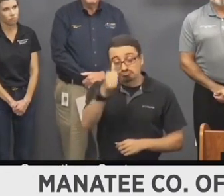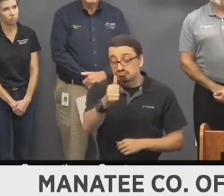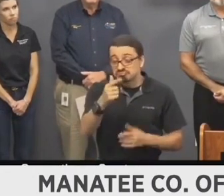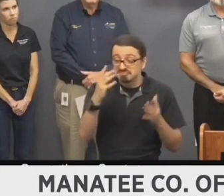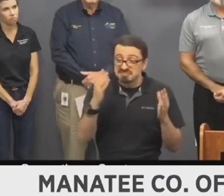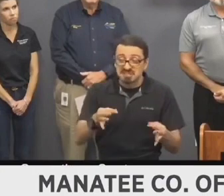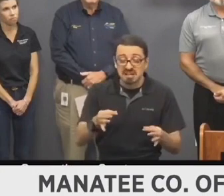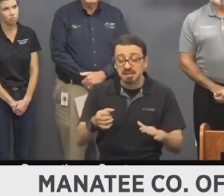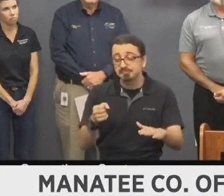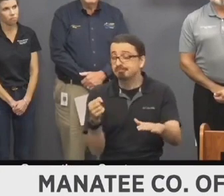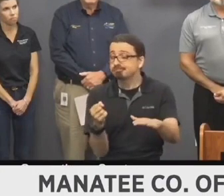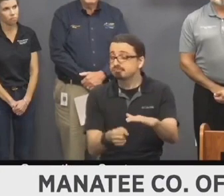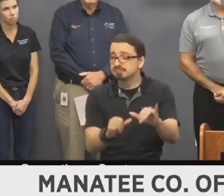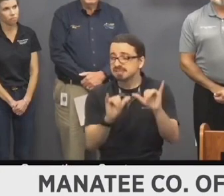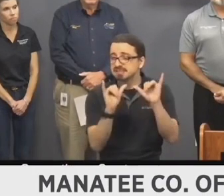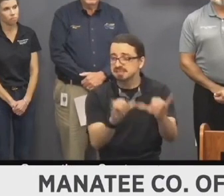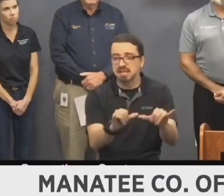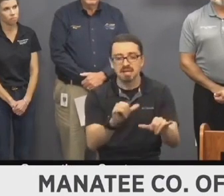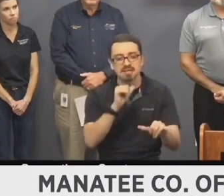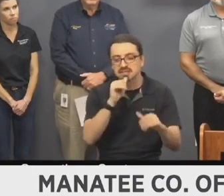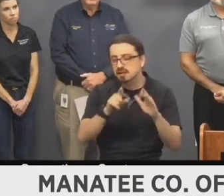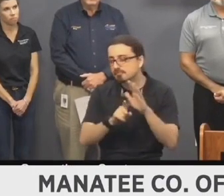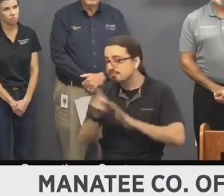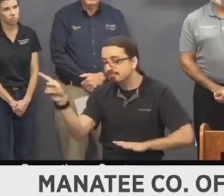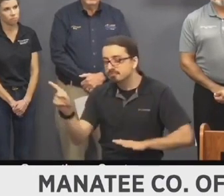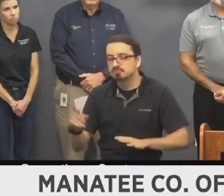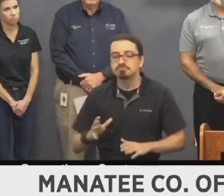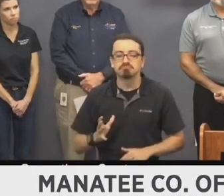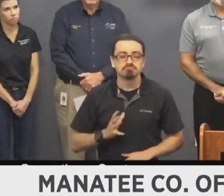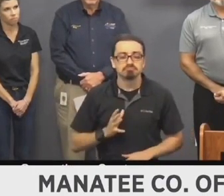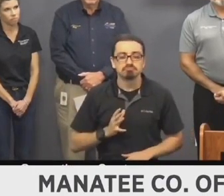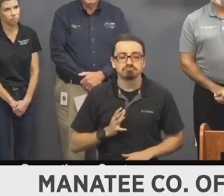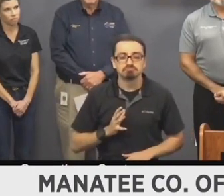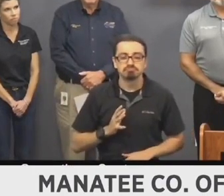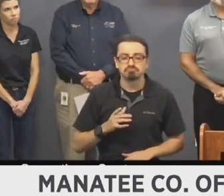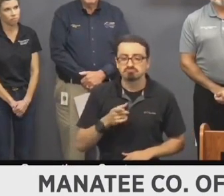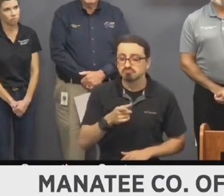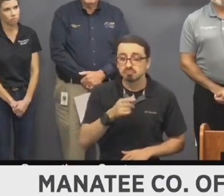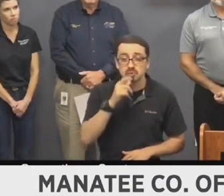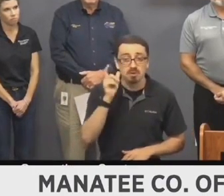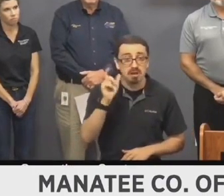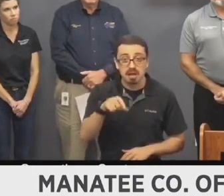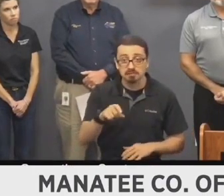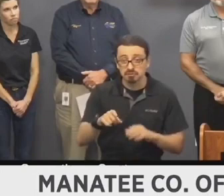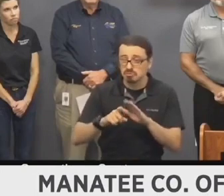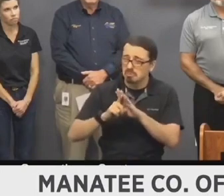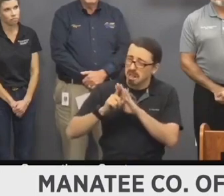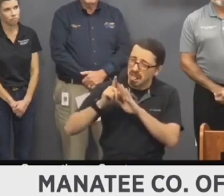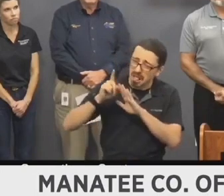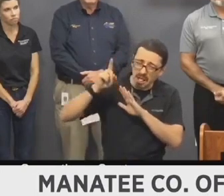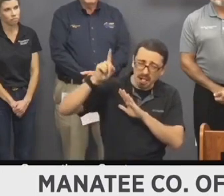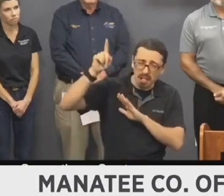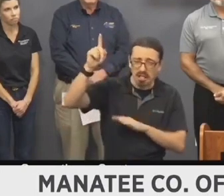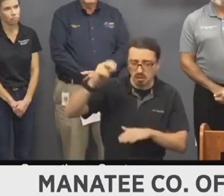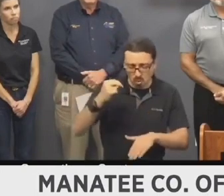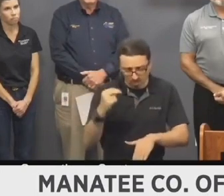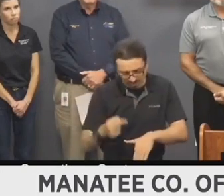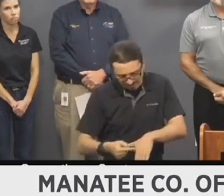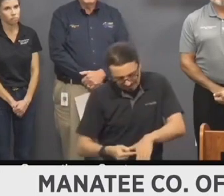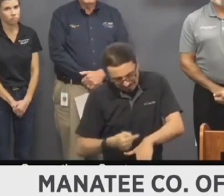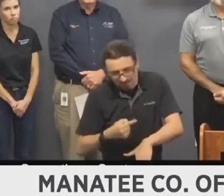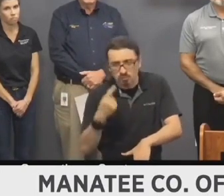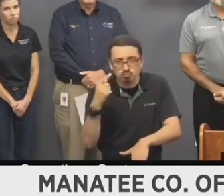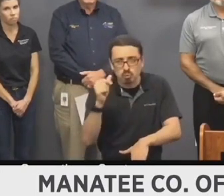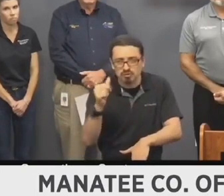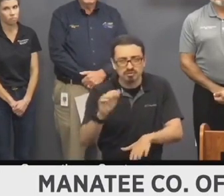elsewhere, tens of miles, you don't need to drive to the Florida-Georgia line, tens of miles away from evacuation level